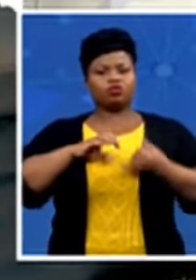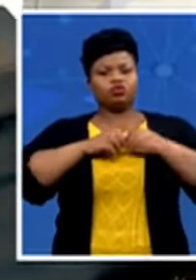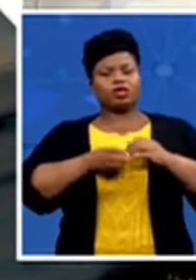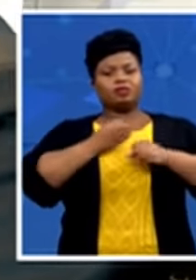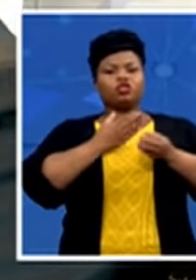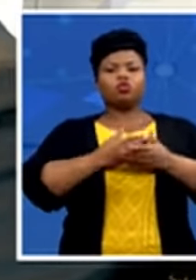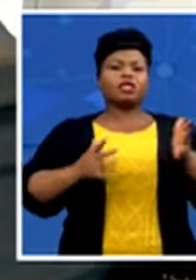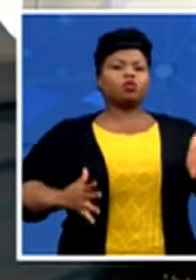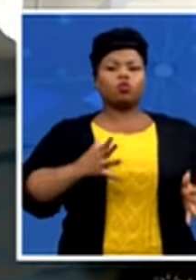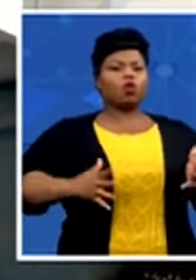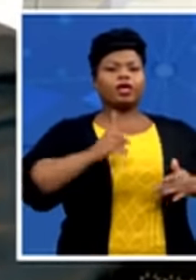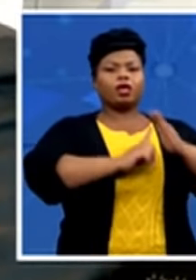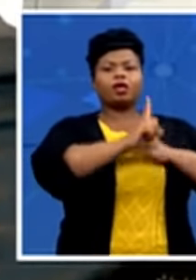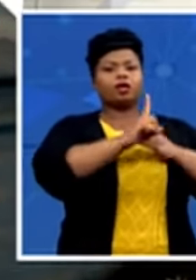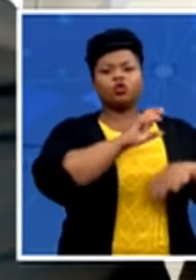happens systematically.